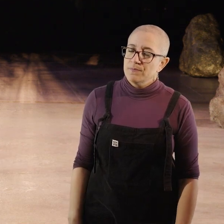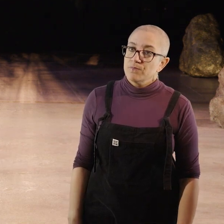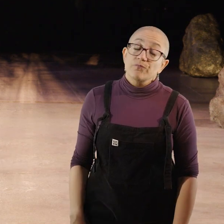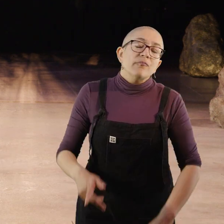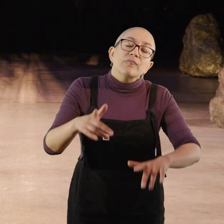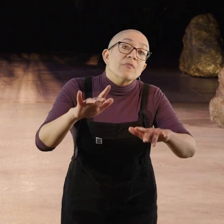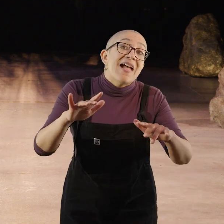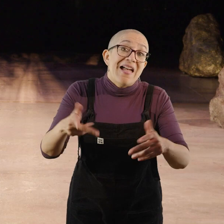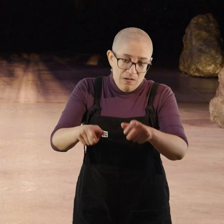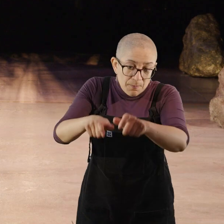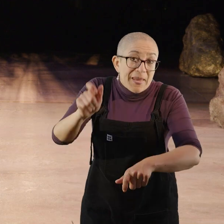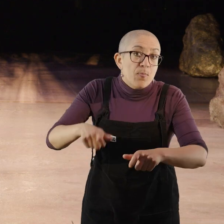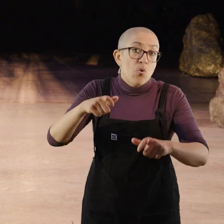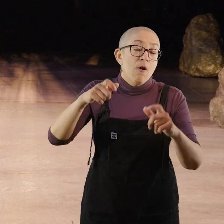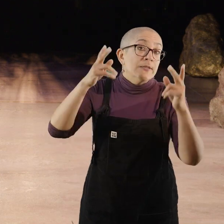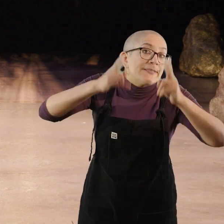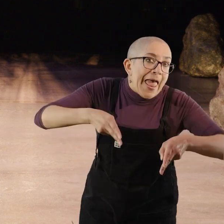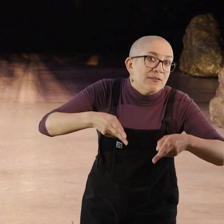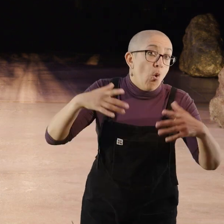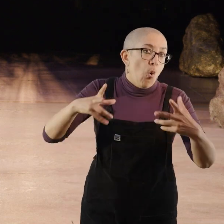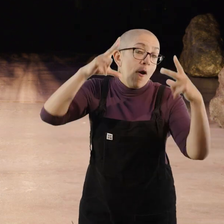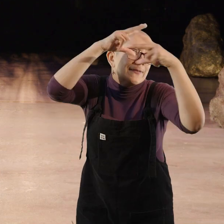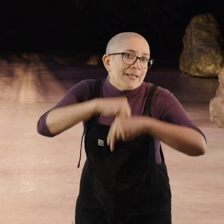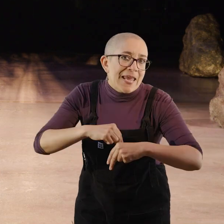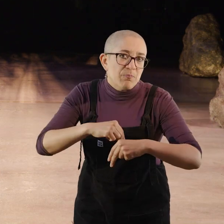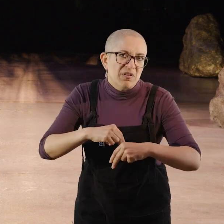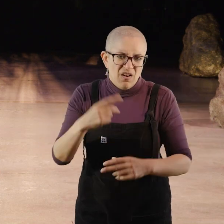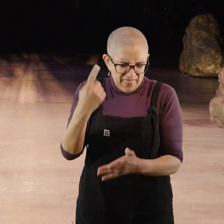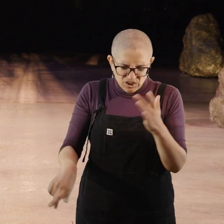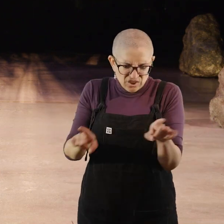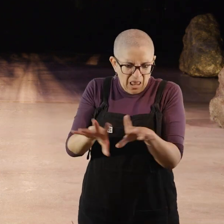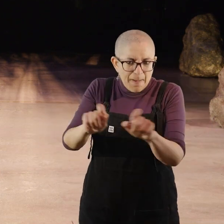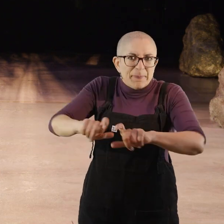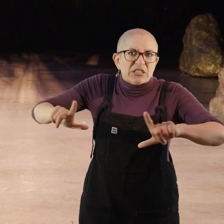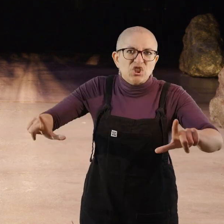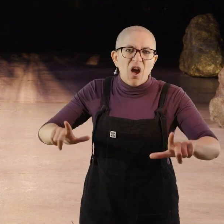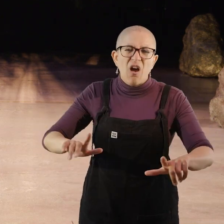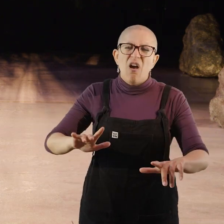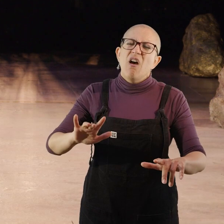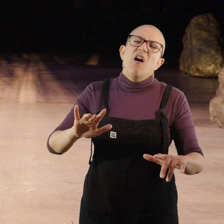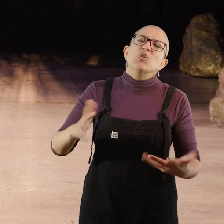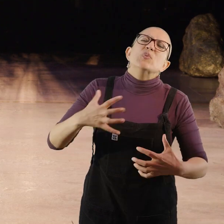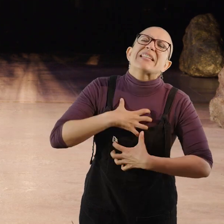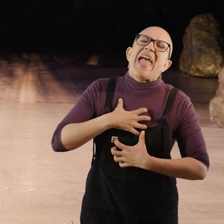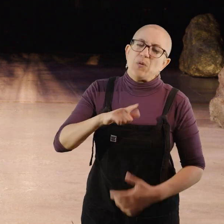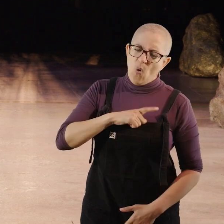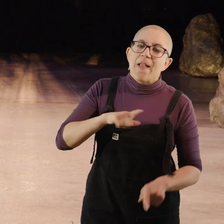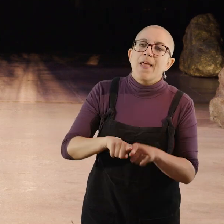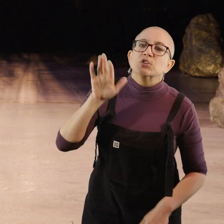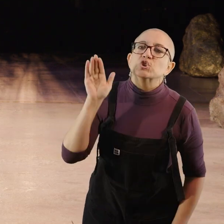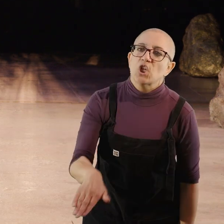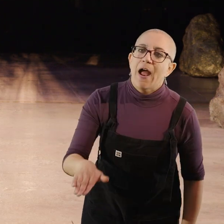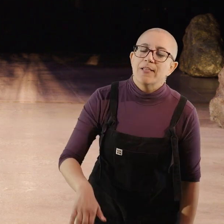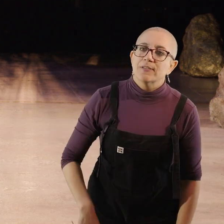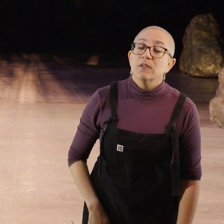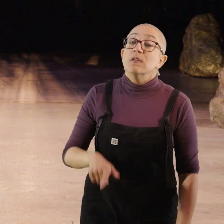The sleeping and the dead are but as pictures. 'Tis the eye of childhood that fears a painted devil. If she do bleed, I'll gild the